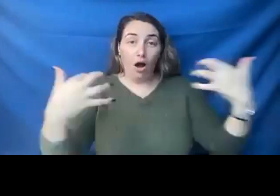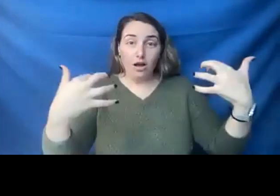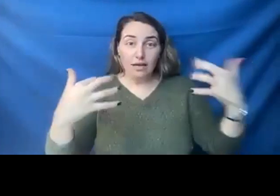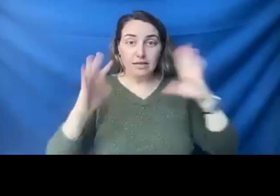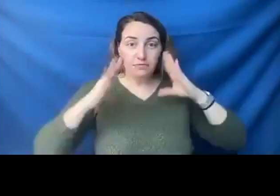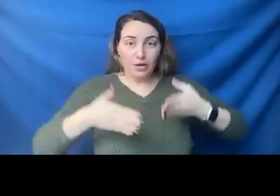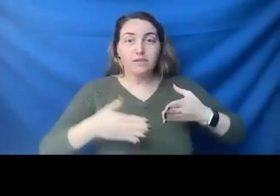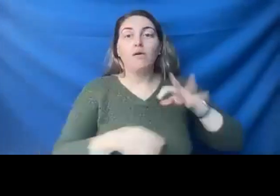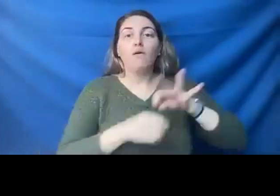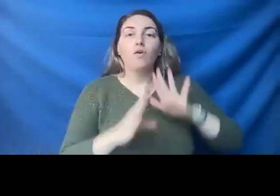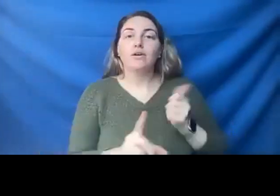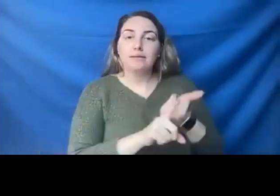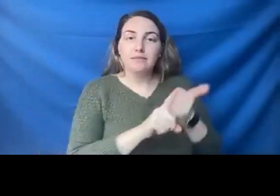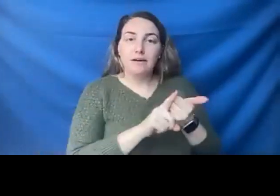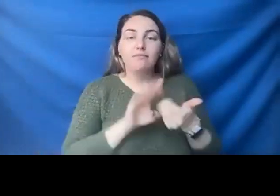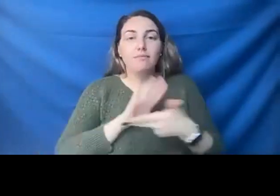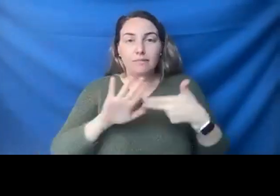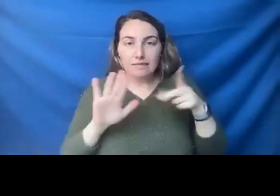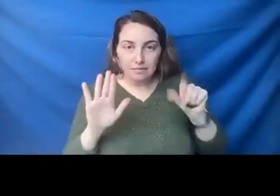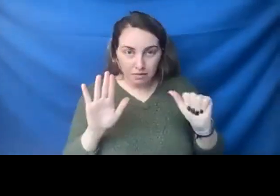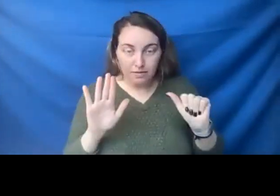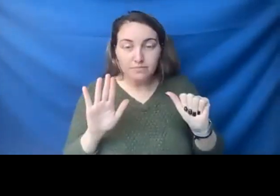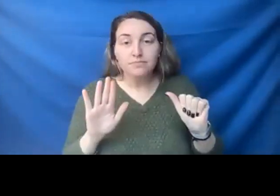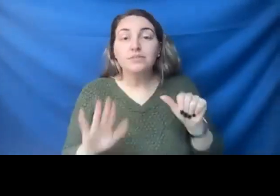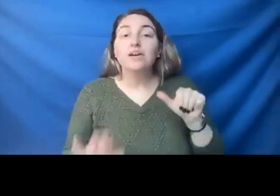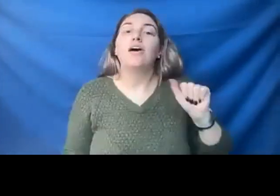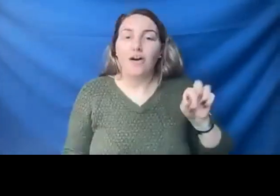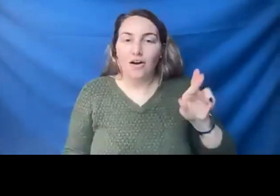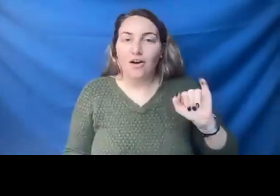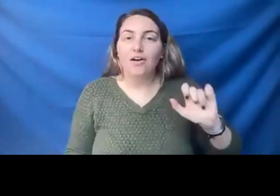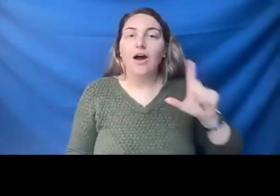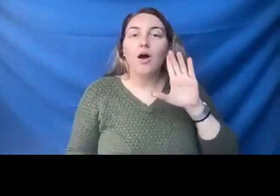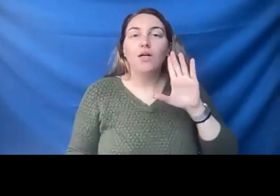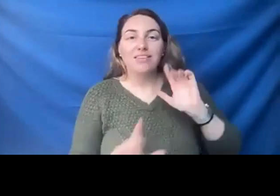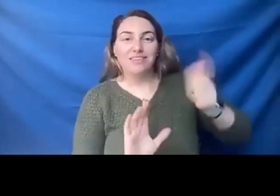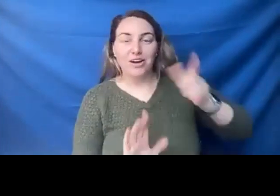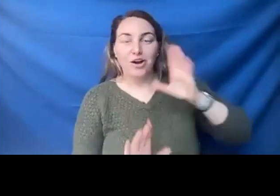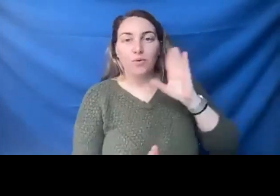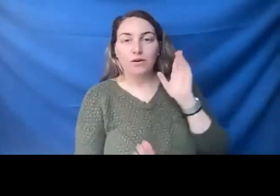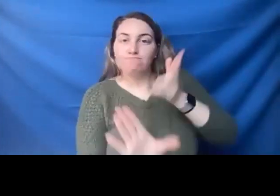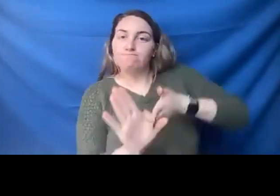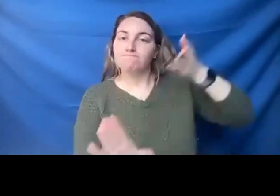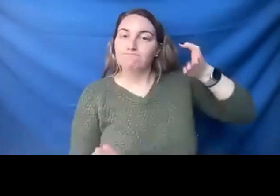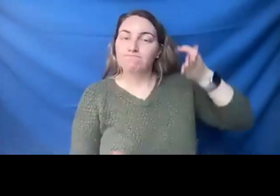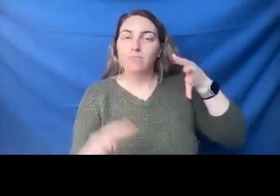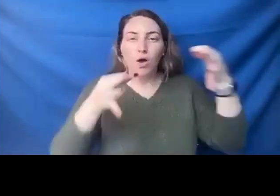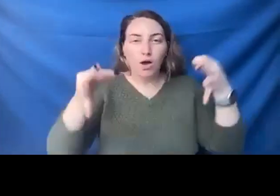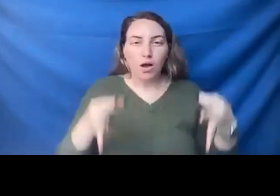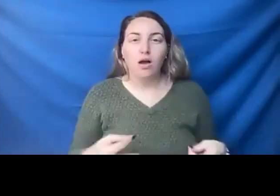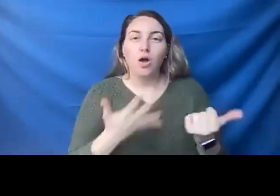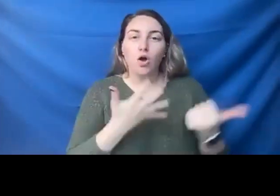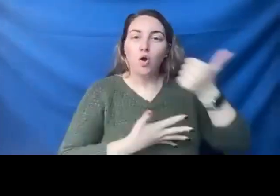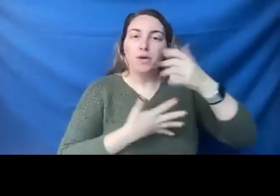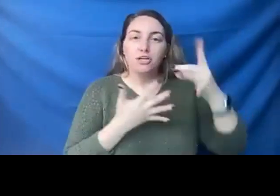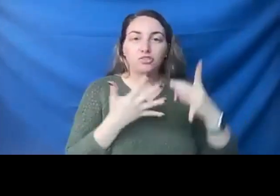with disabilities. So Ariel will be coming in later to explain what ranked choice voting looks like on the ballot marking